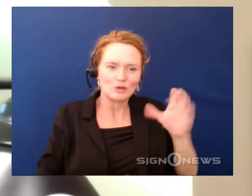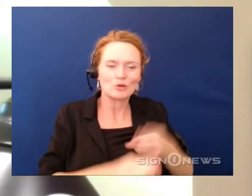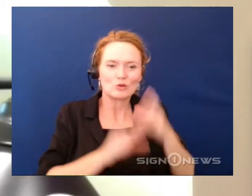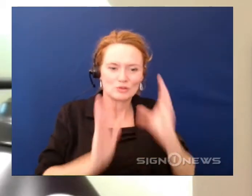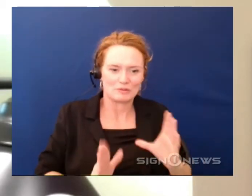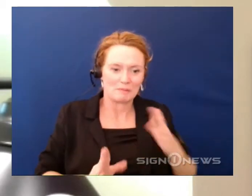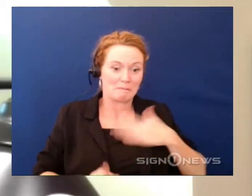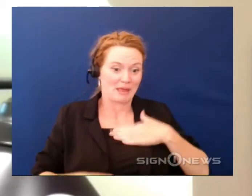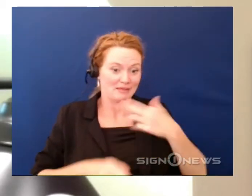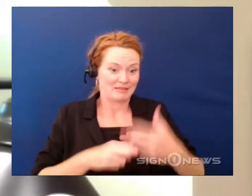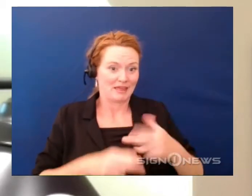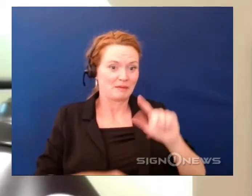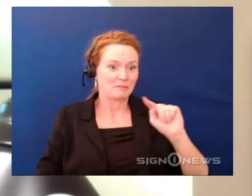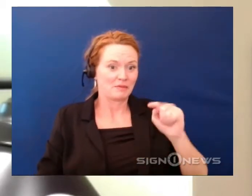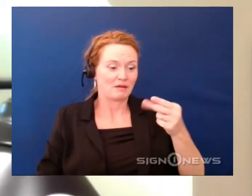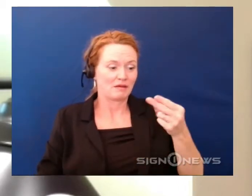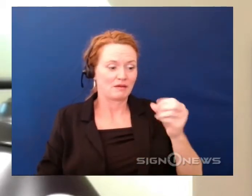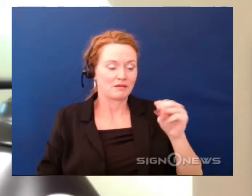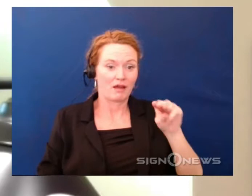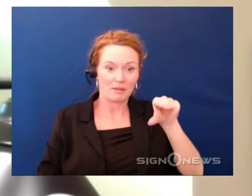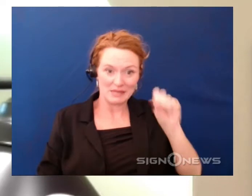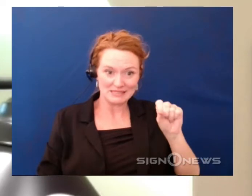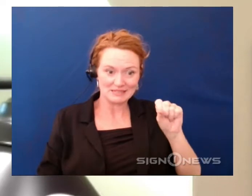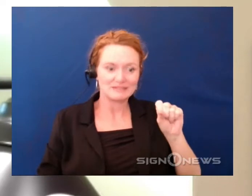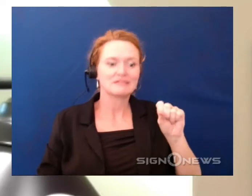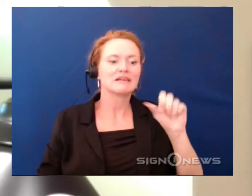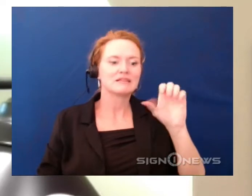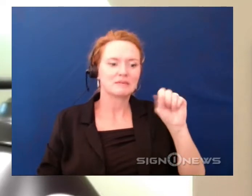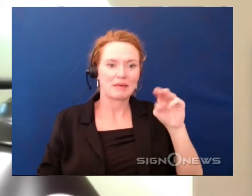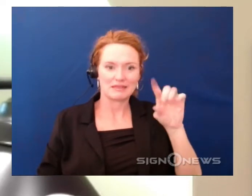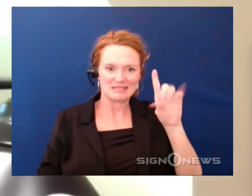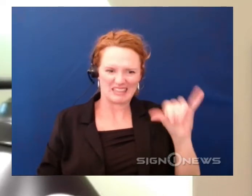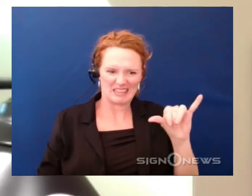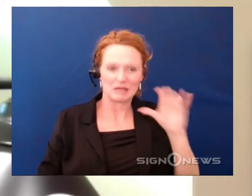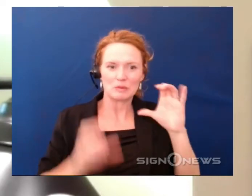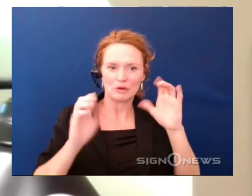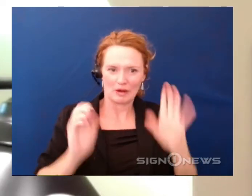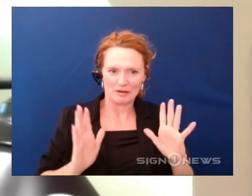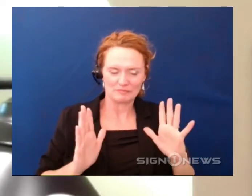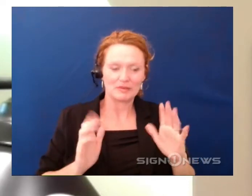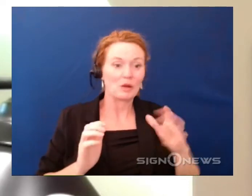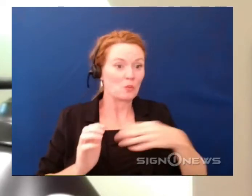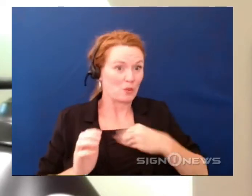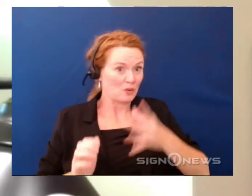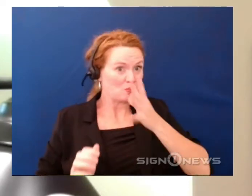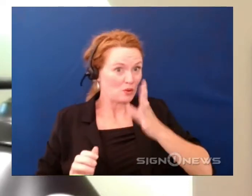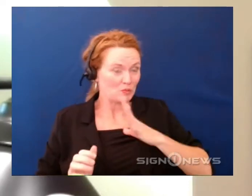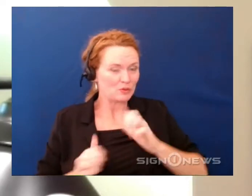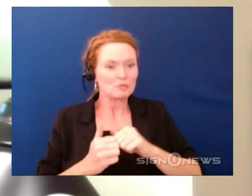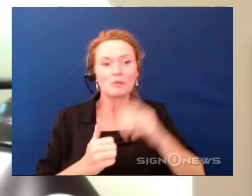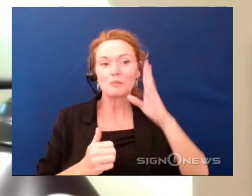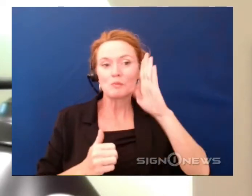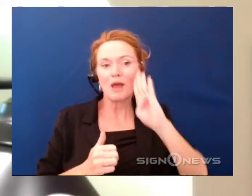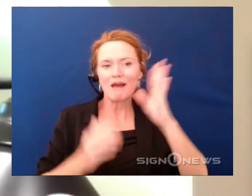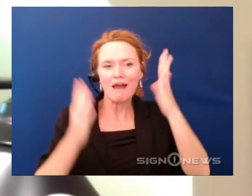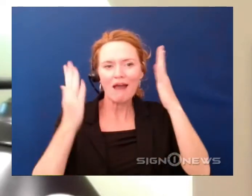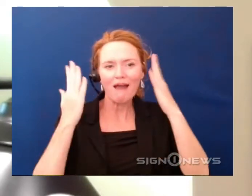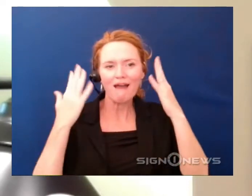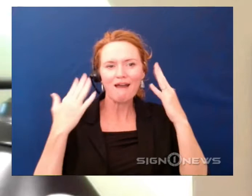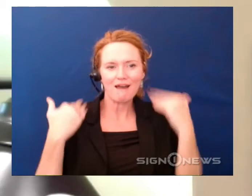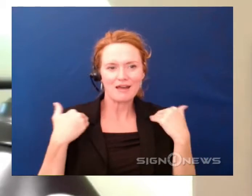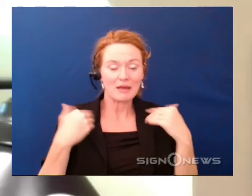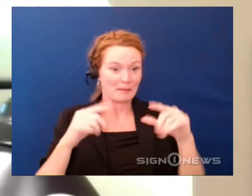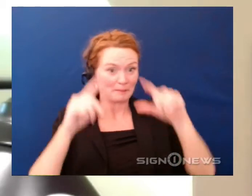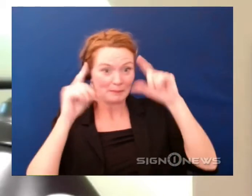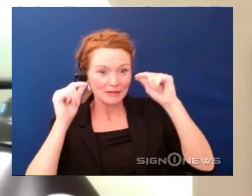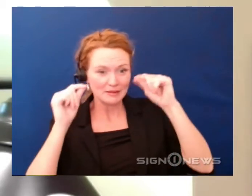and I am the Executive Director and Legal Director of Communication First. I'm a white woman with brown shoulder-length wavy hair. I'm wearing glasses